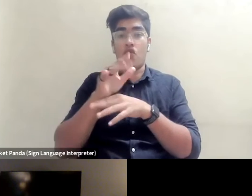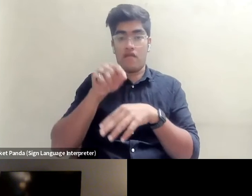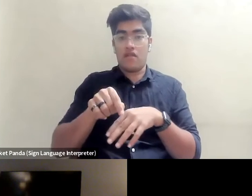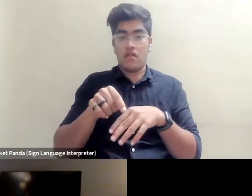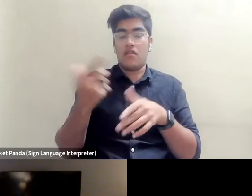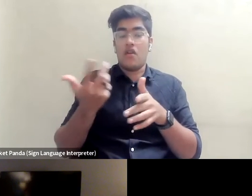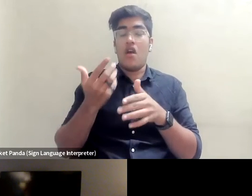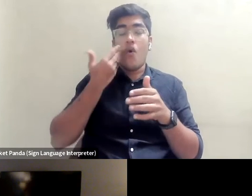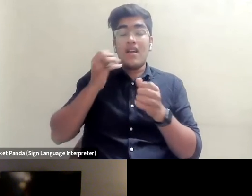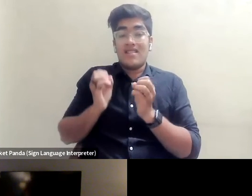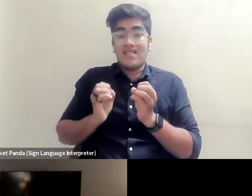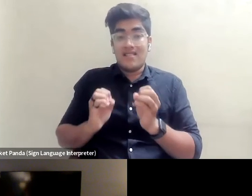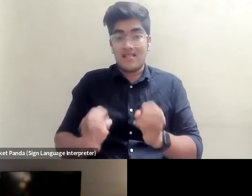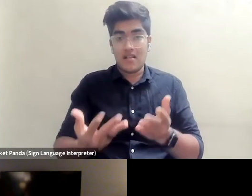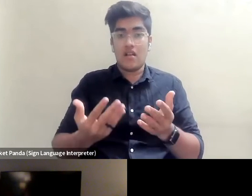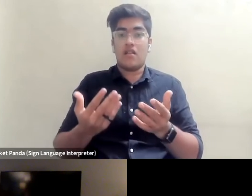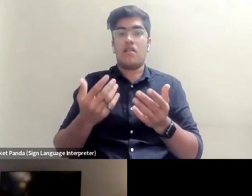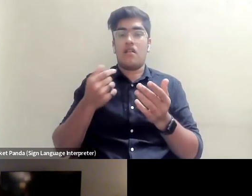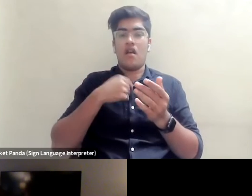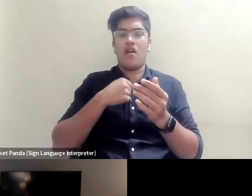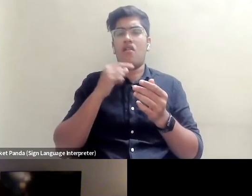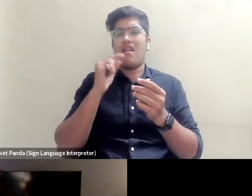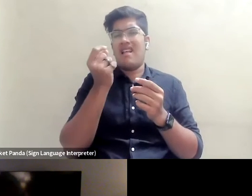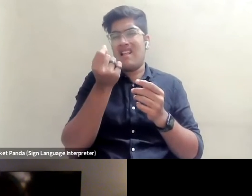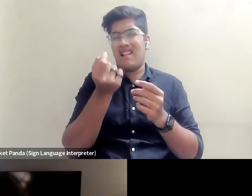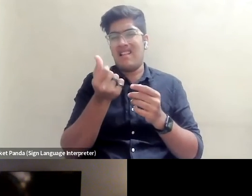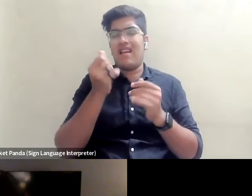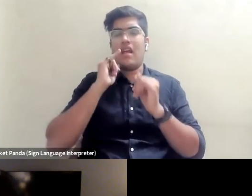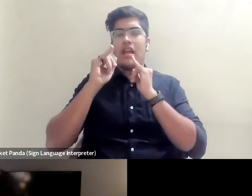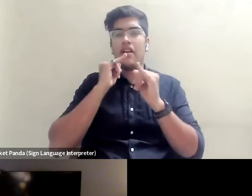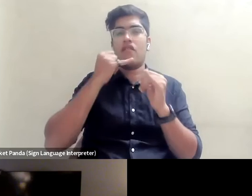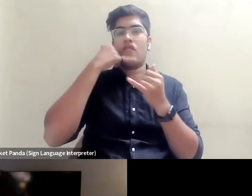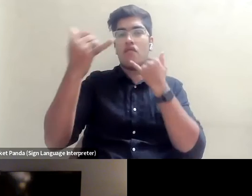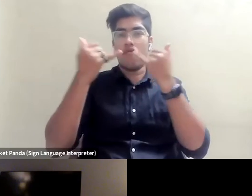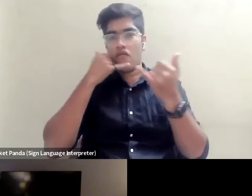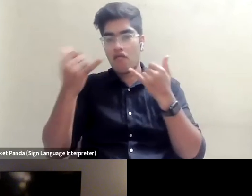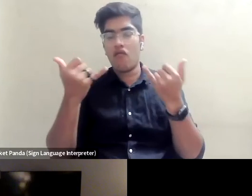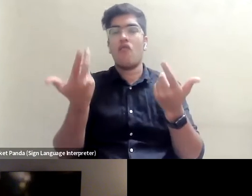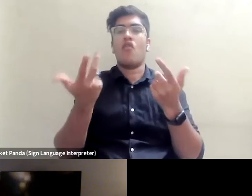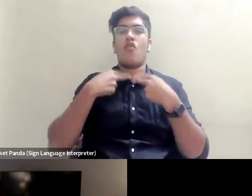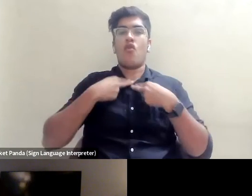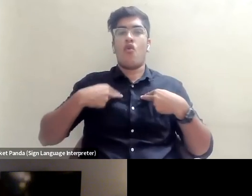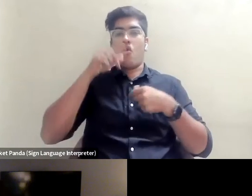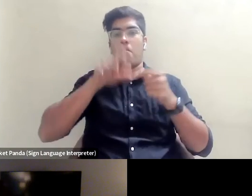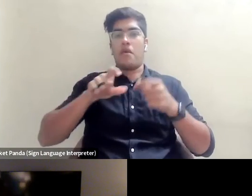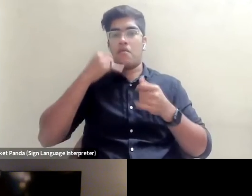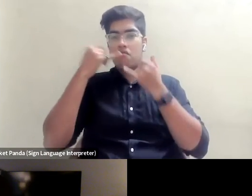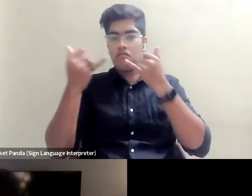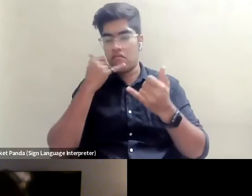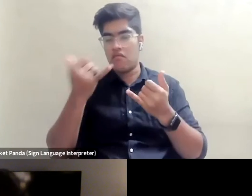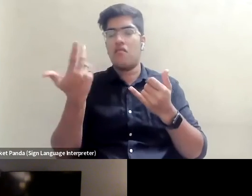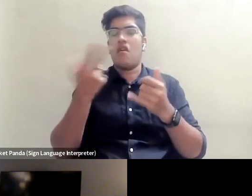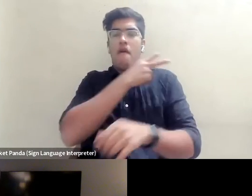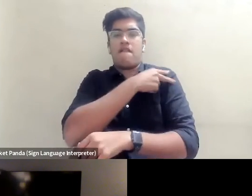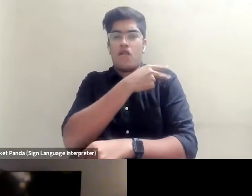at the beginning, I was able to do some interviews on the phone, and I was able to talk to lawyers as well and paralegal volunteers. And